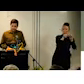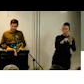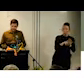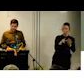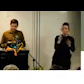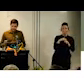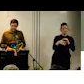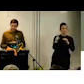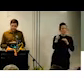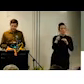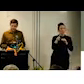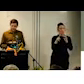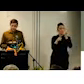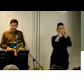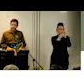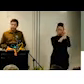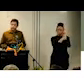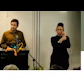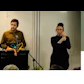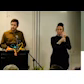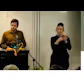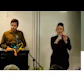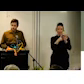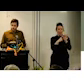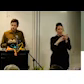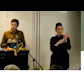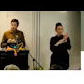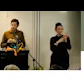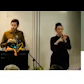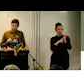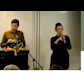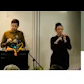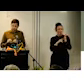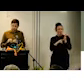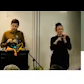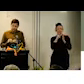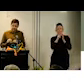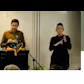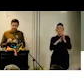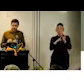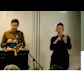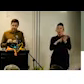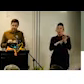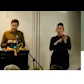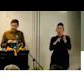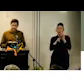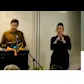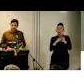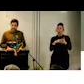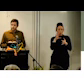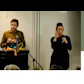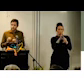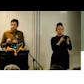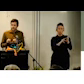the occurrence of these things called amyloid plaques, which occur attached to